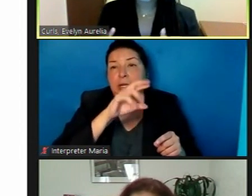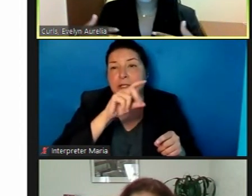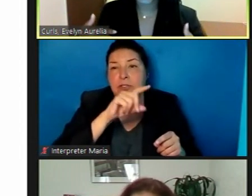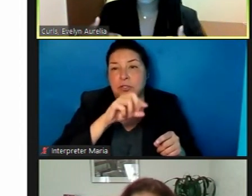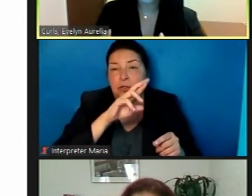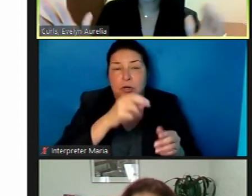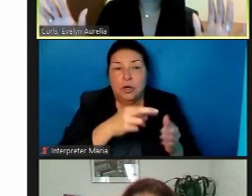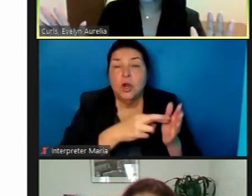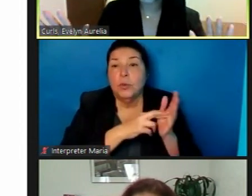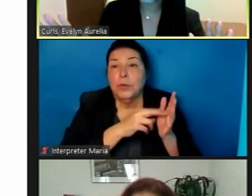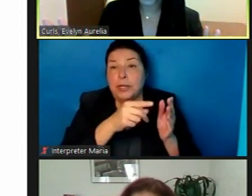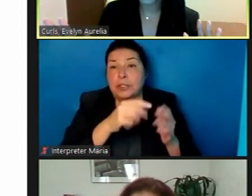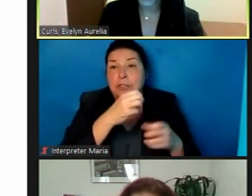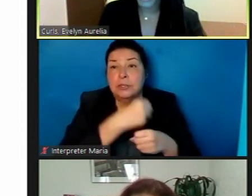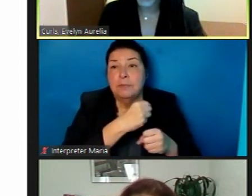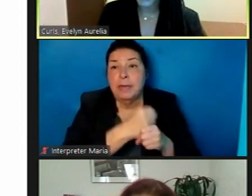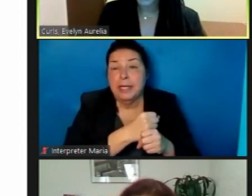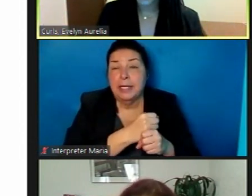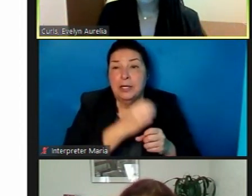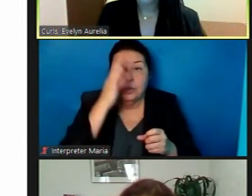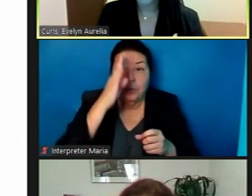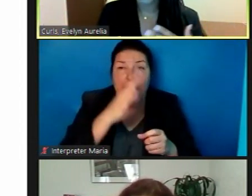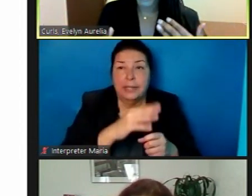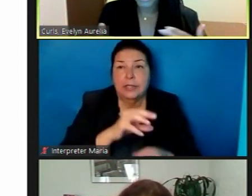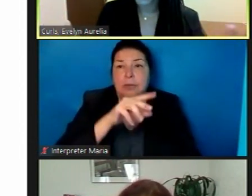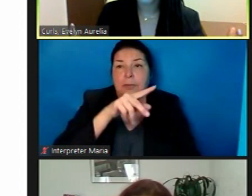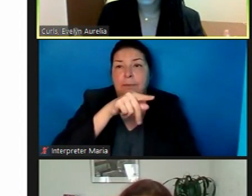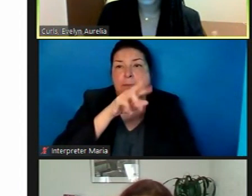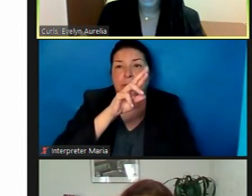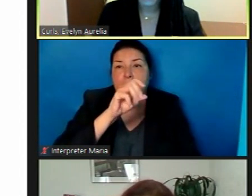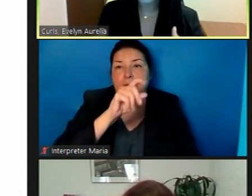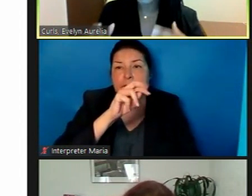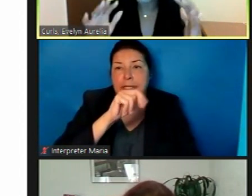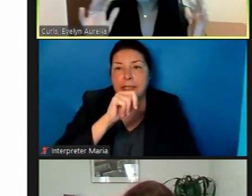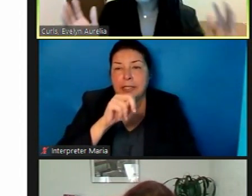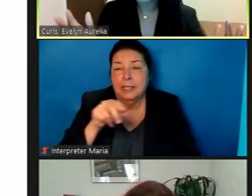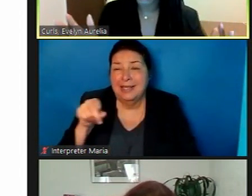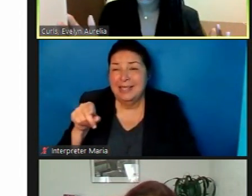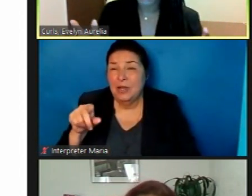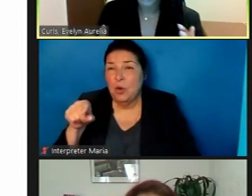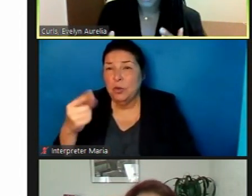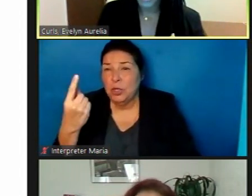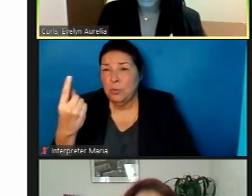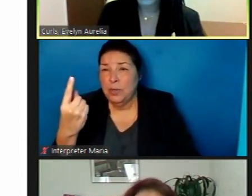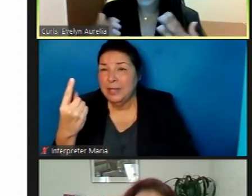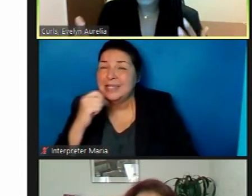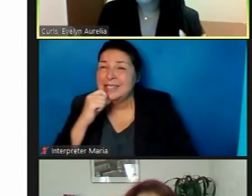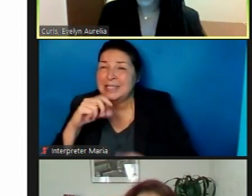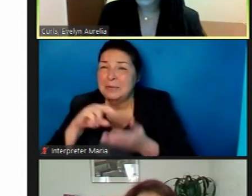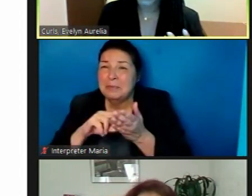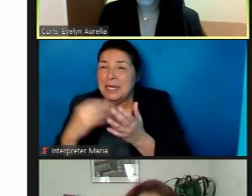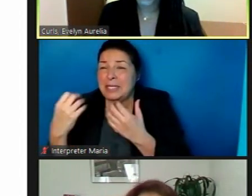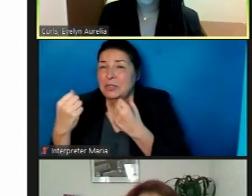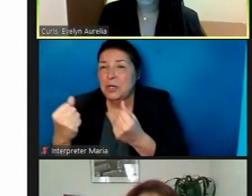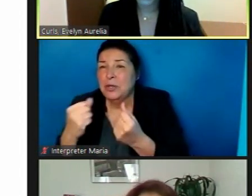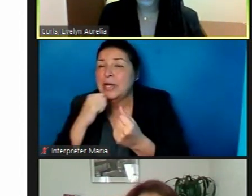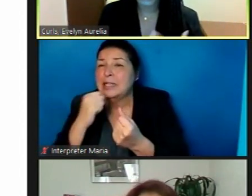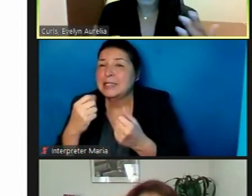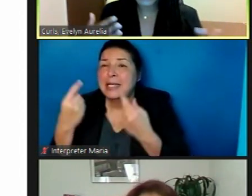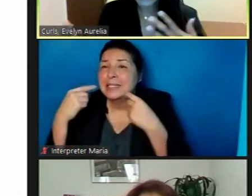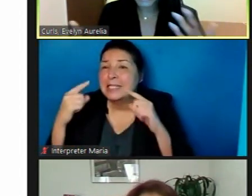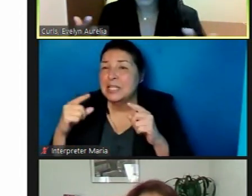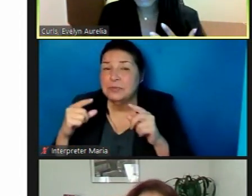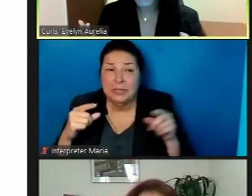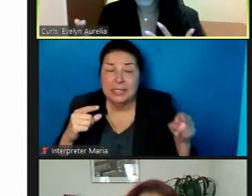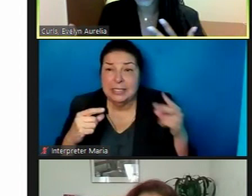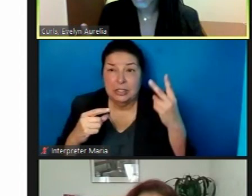Johnson & Johnson just delivers the proteins right away. Because it's only 1 shot, it's not necessarily stronger, and it's not as effective as the 2 shots. So it's